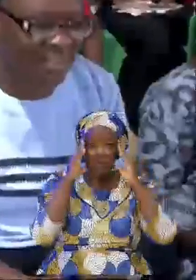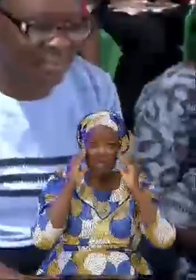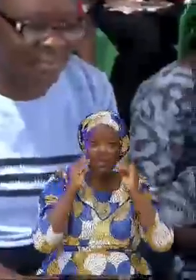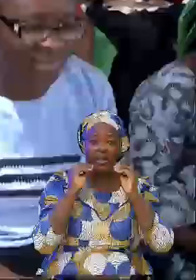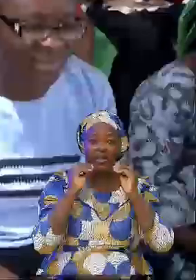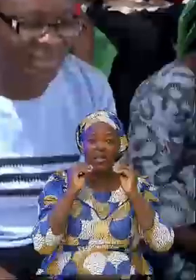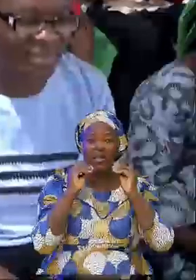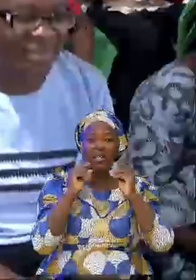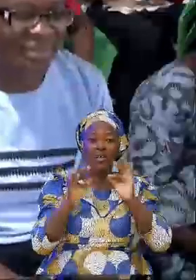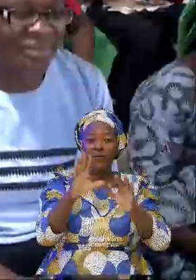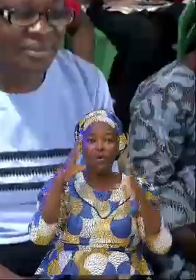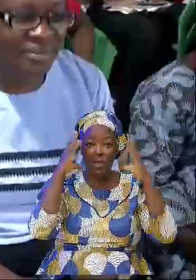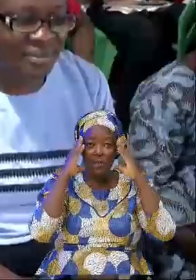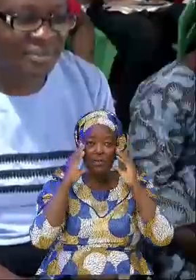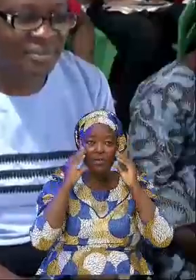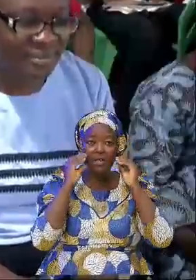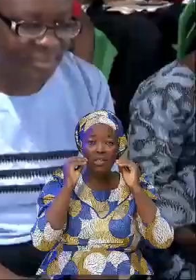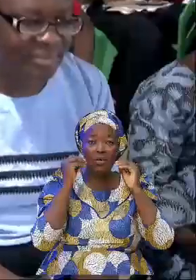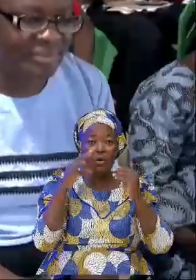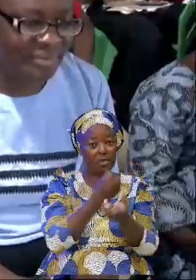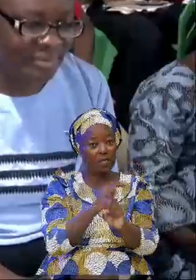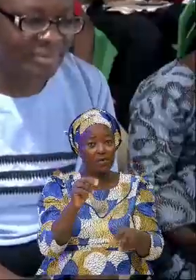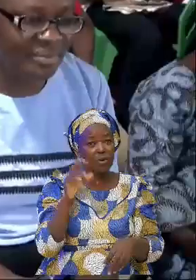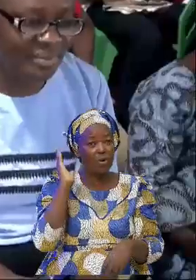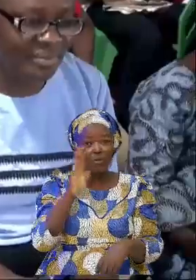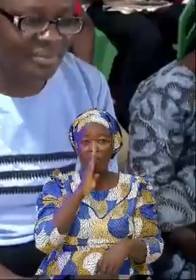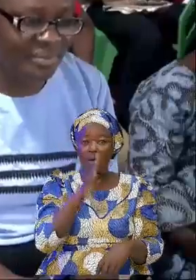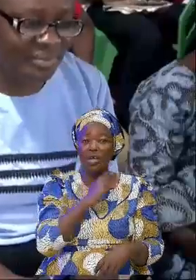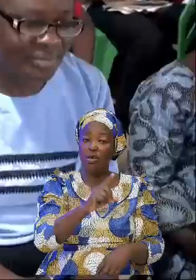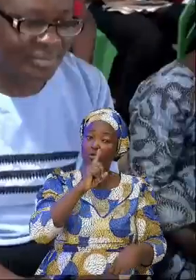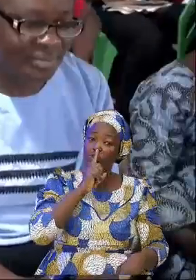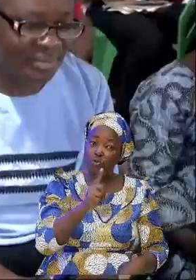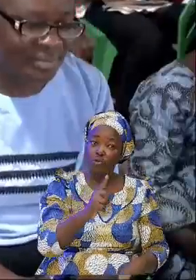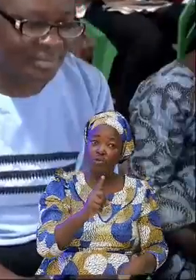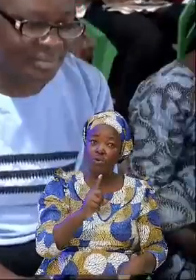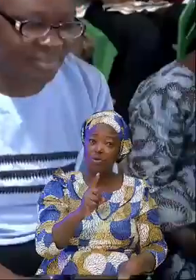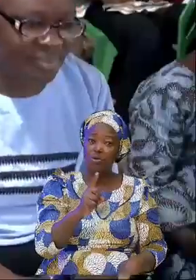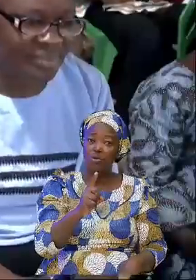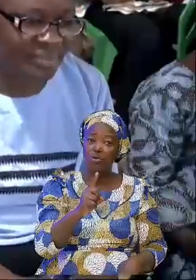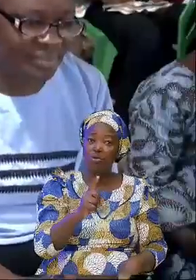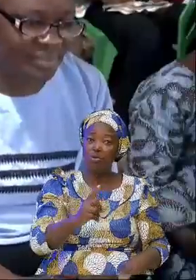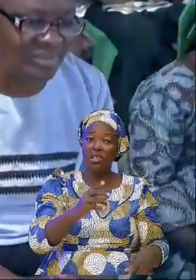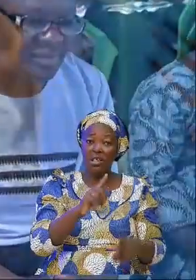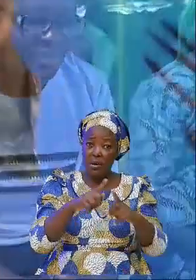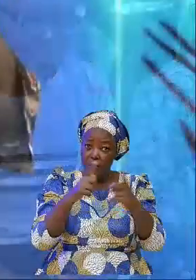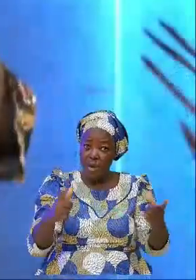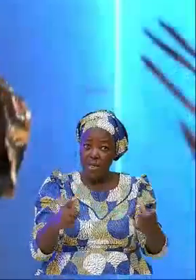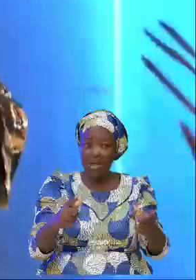know, if your experience of salvation is going to be a bona